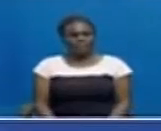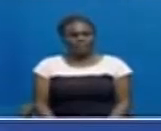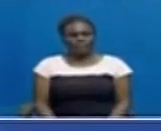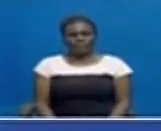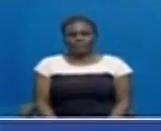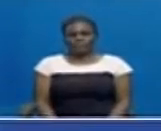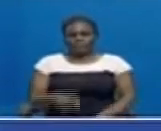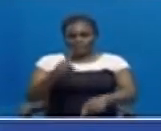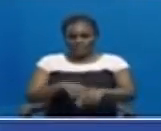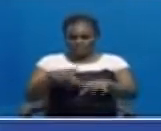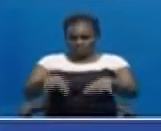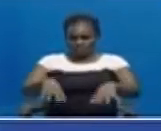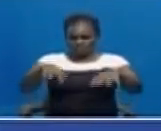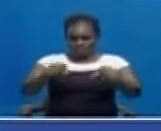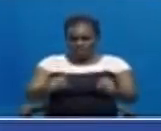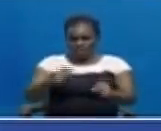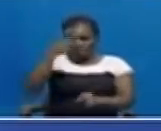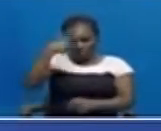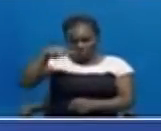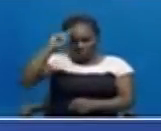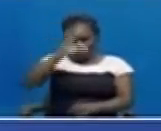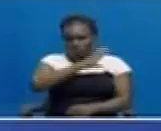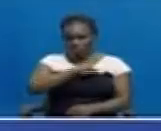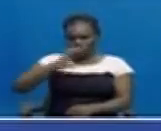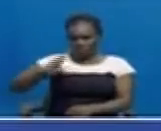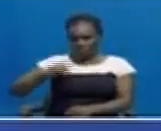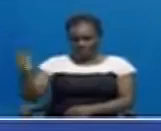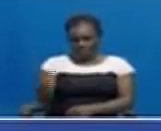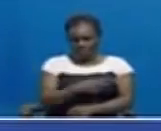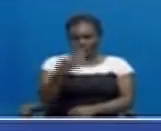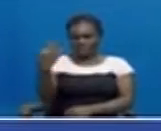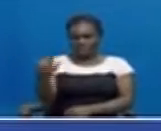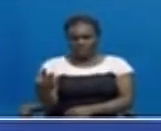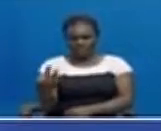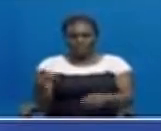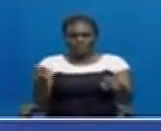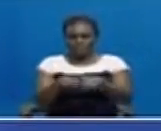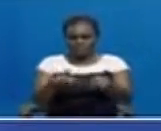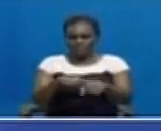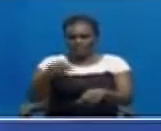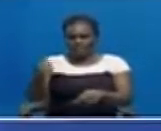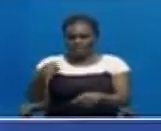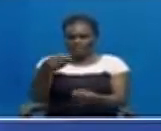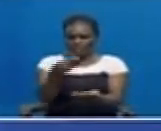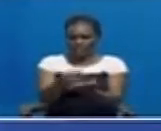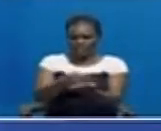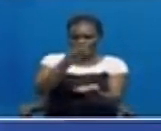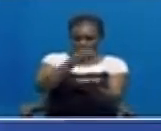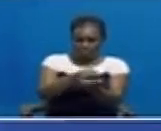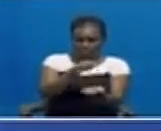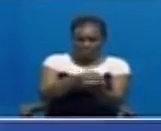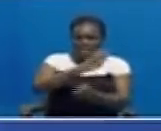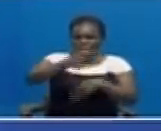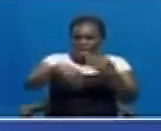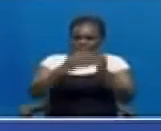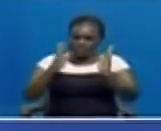As he chaired an unprecedented third Monetary Policy Committee meeting in just 3 months, and in the backdrop of the continued depreciation of the shilling, everyone expected